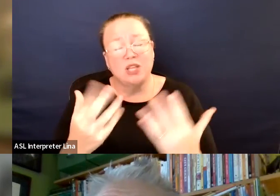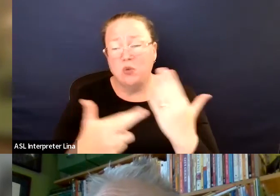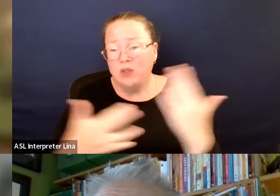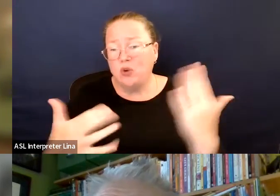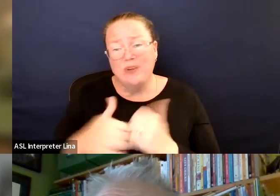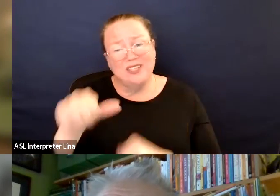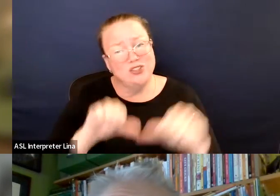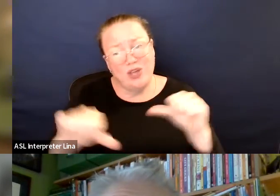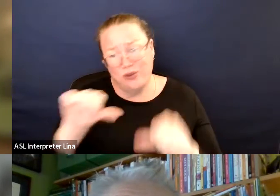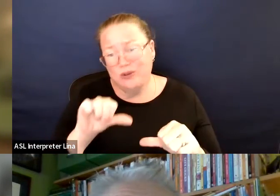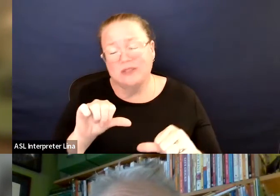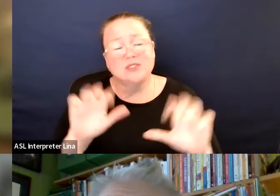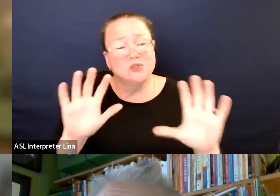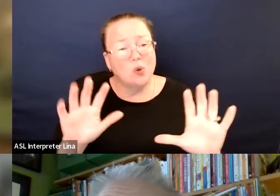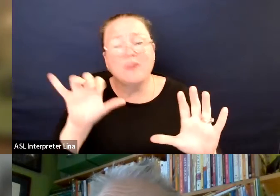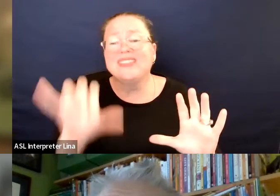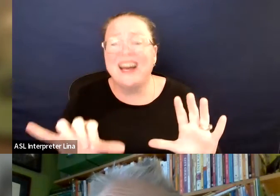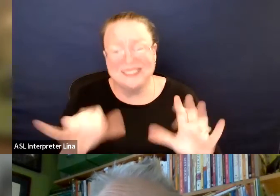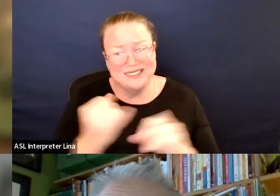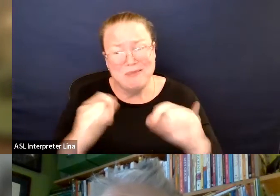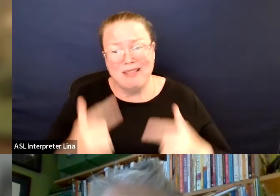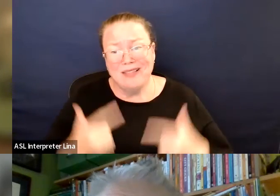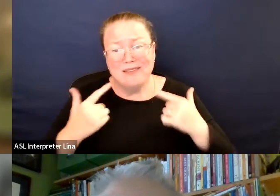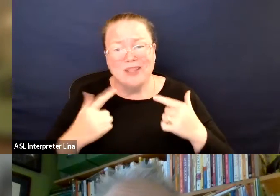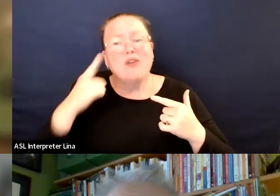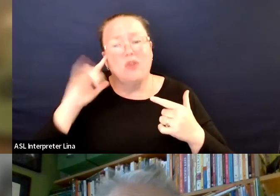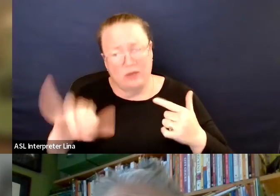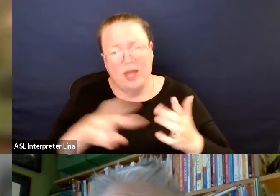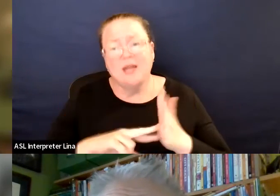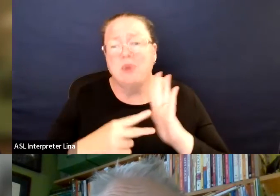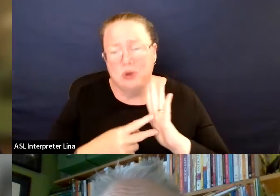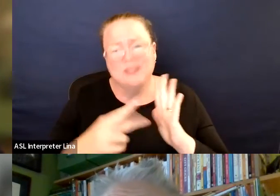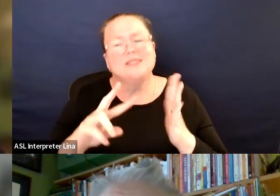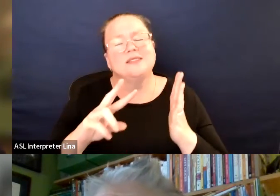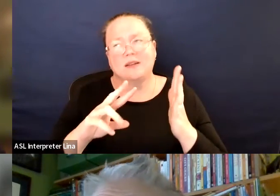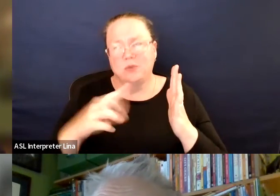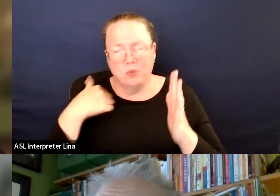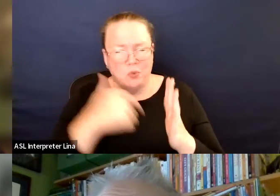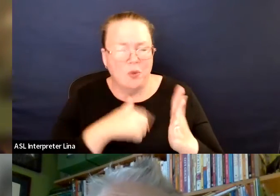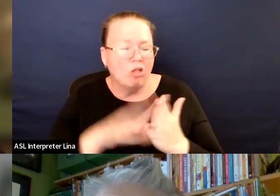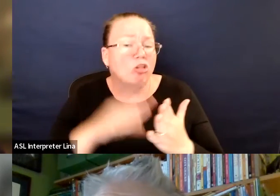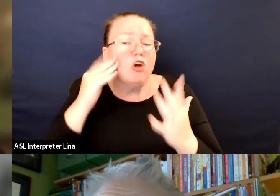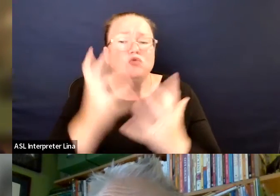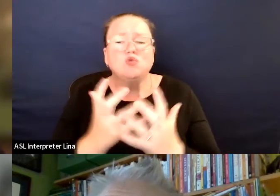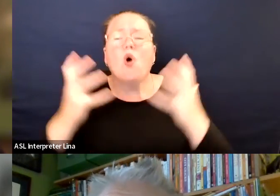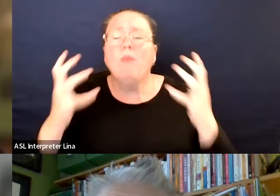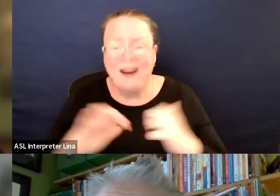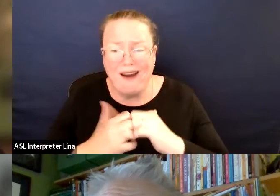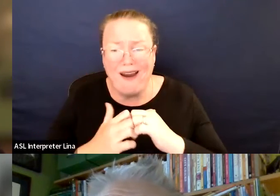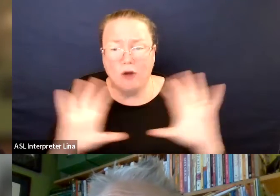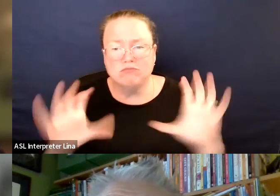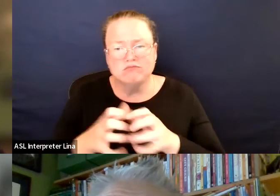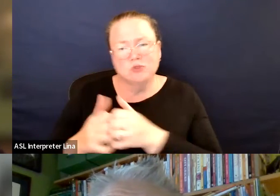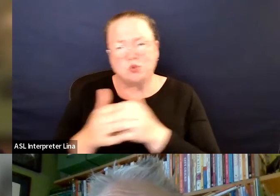one another. And that's what independent living is all about. I mean, we just learn so much by getting together